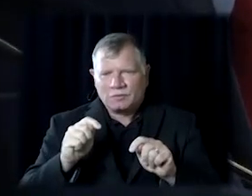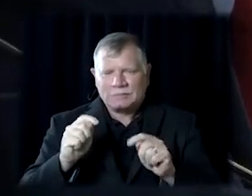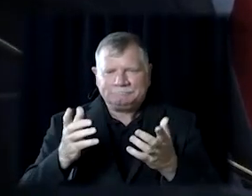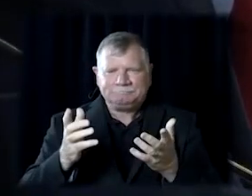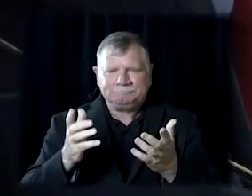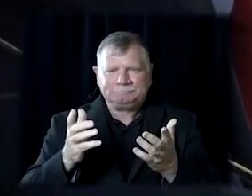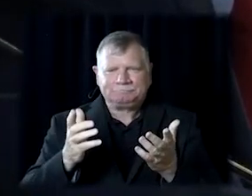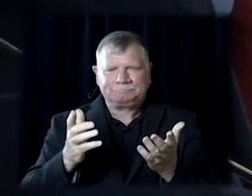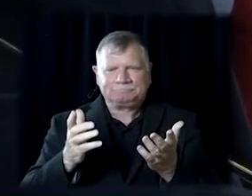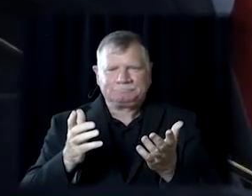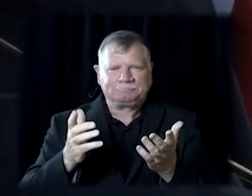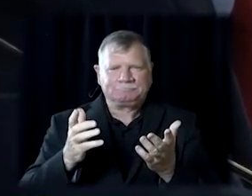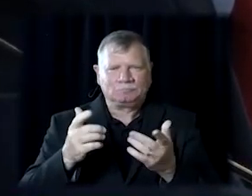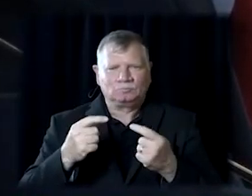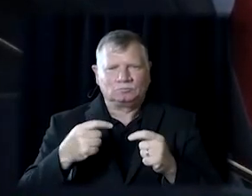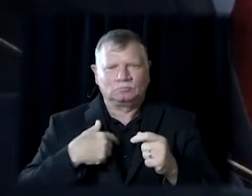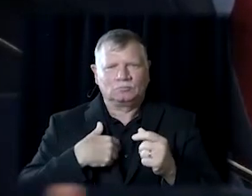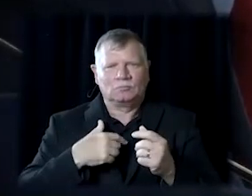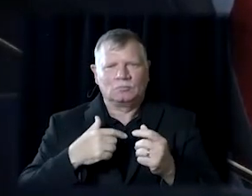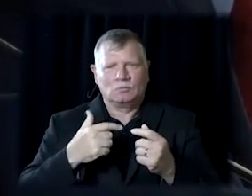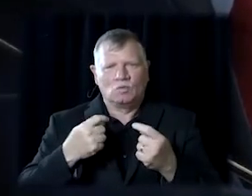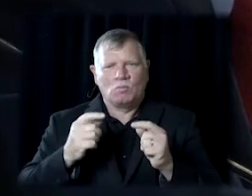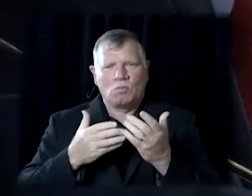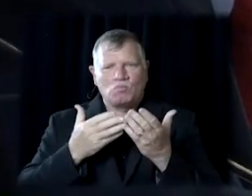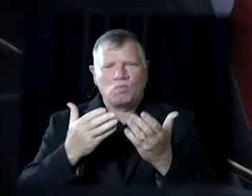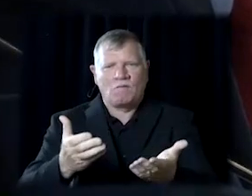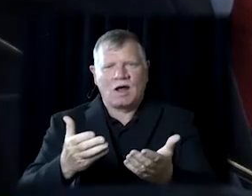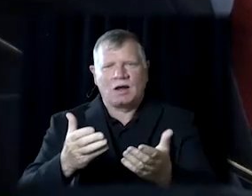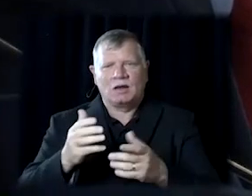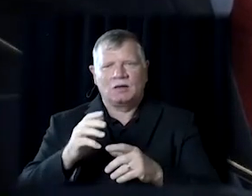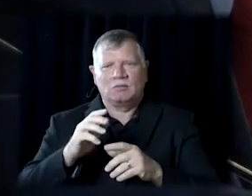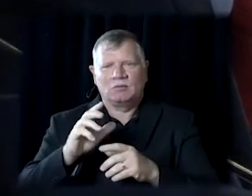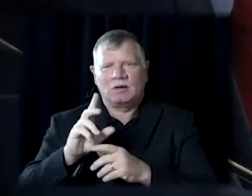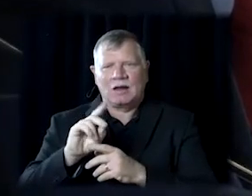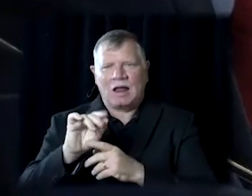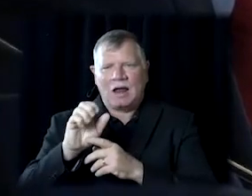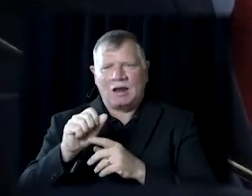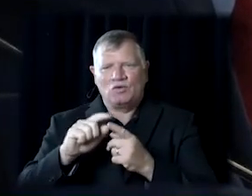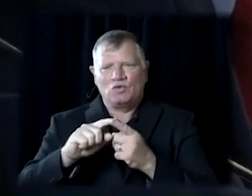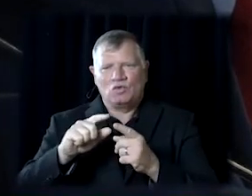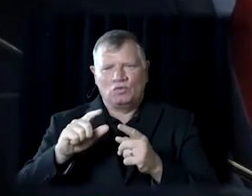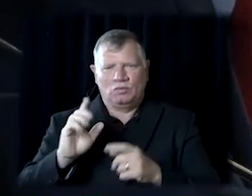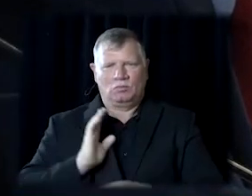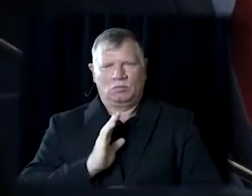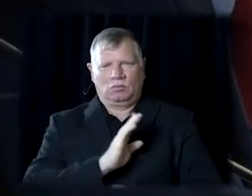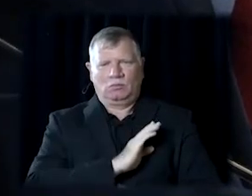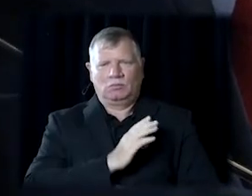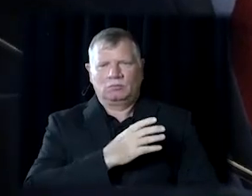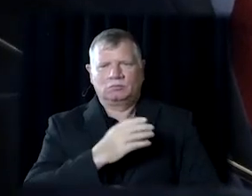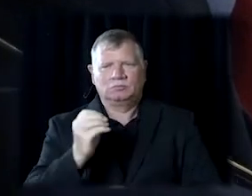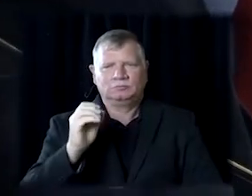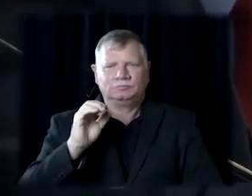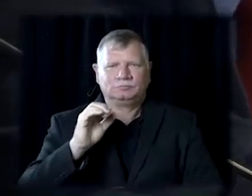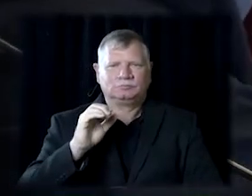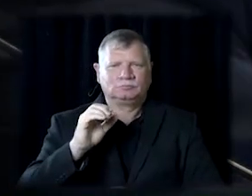providing, we just draft an MOU that we are providing all the data to the oversight board, and that is going to be